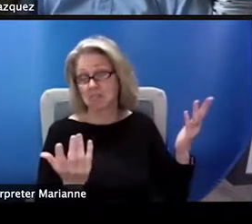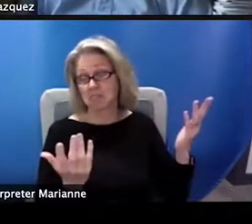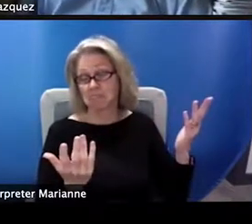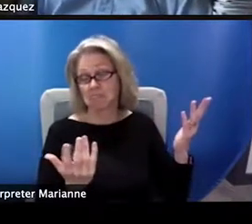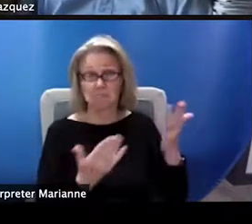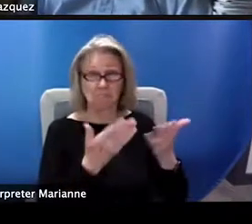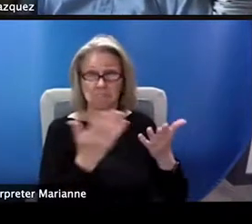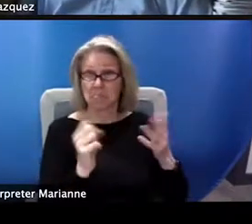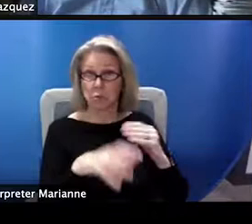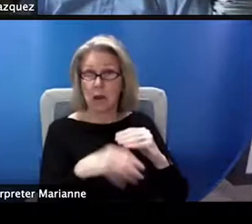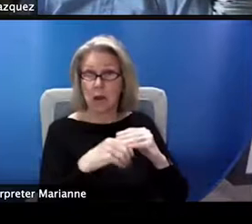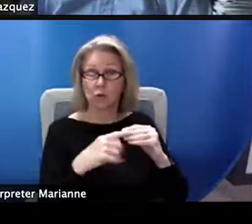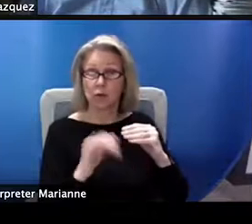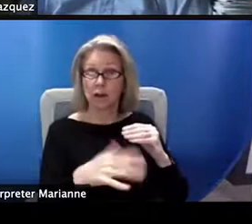that.